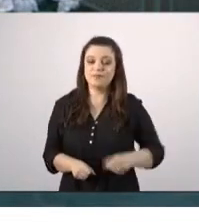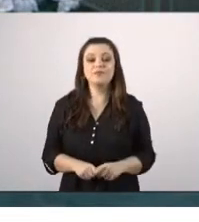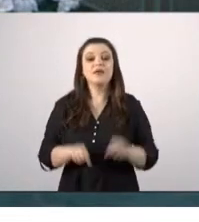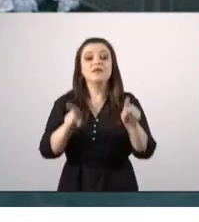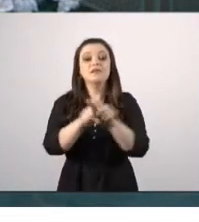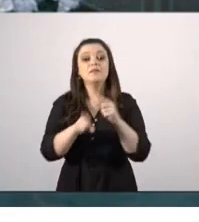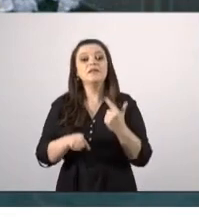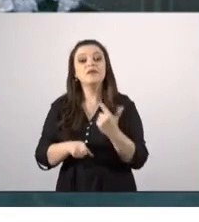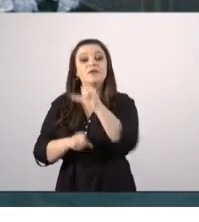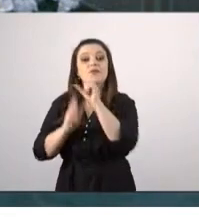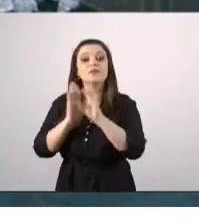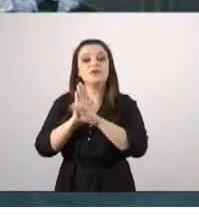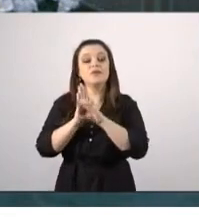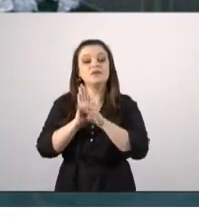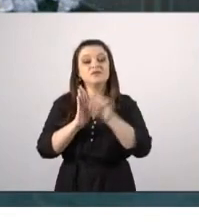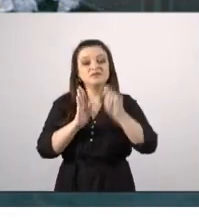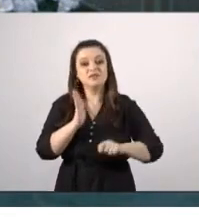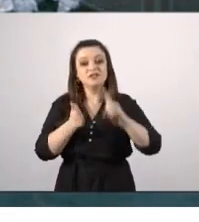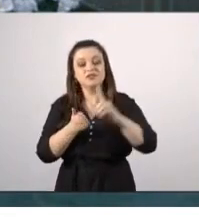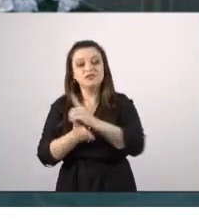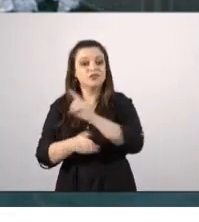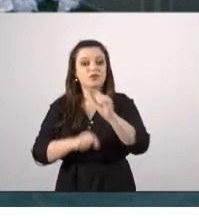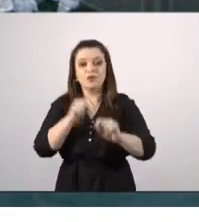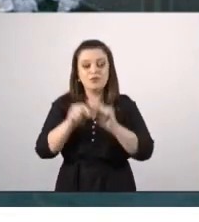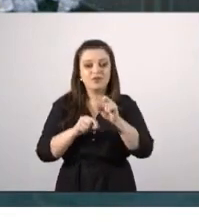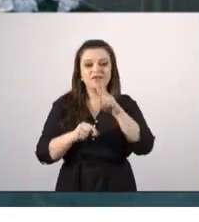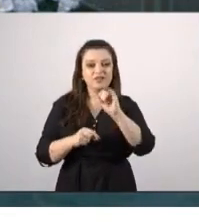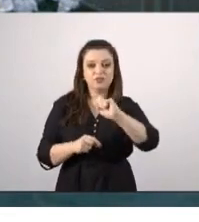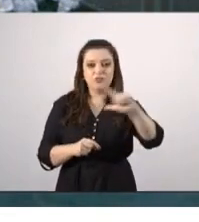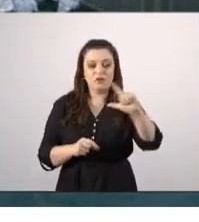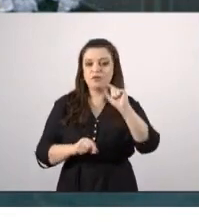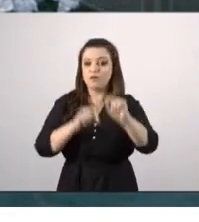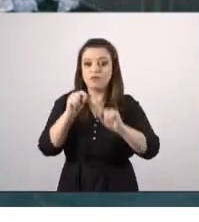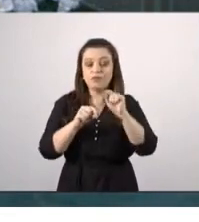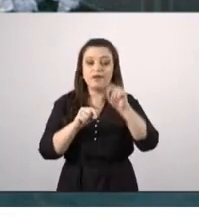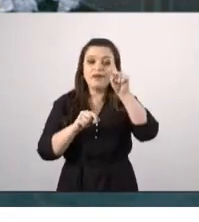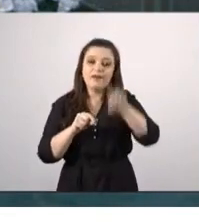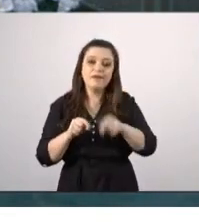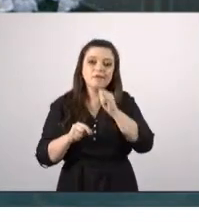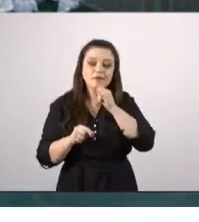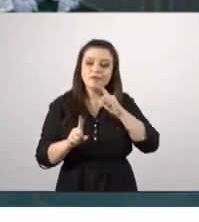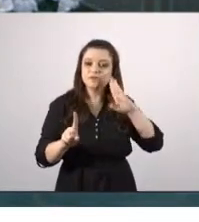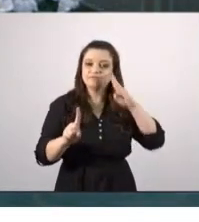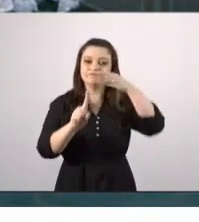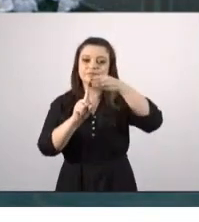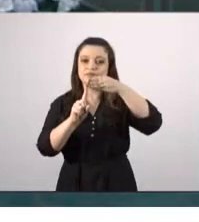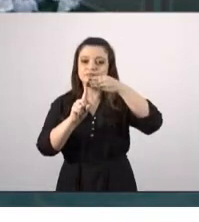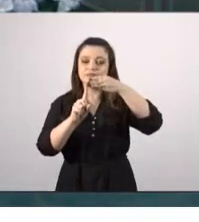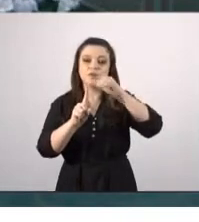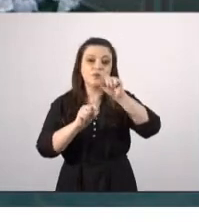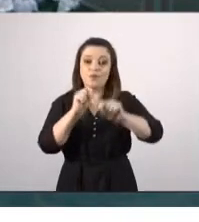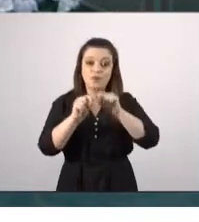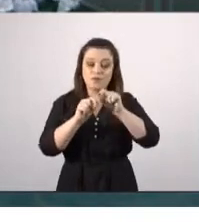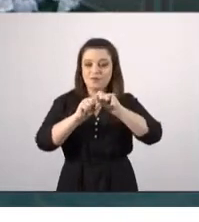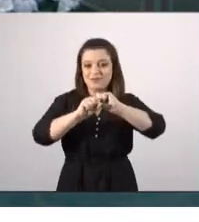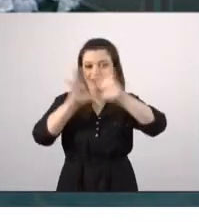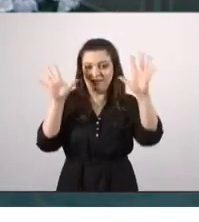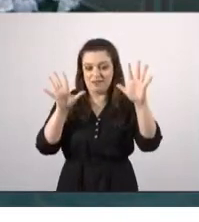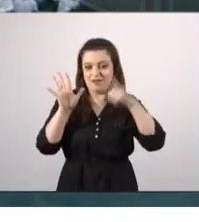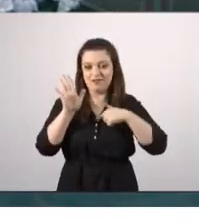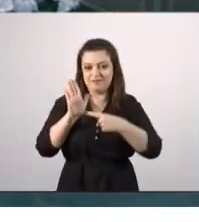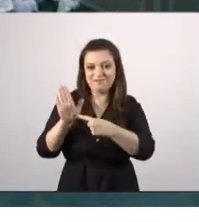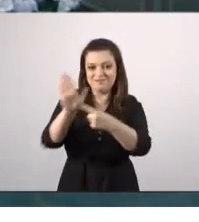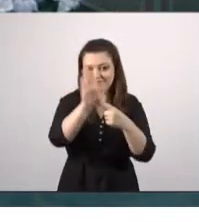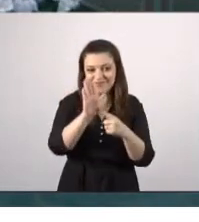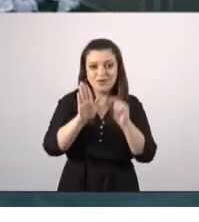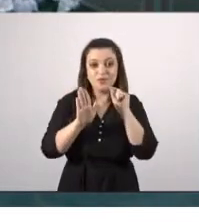definition of the word virtual, one not so straightforward nor clear. Here's that definition.